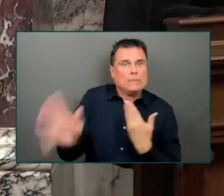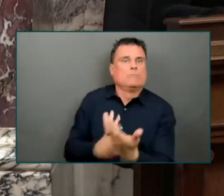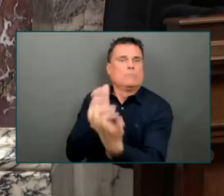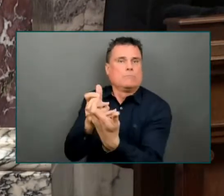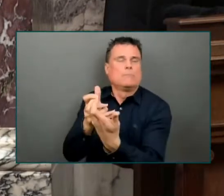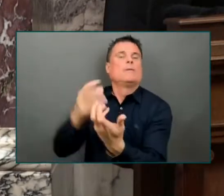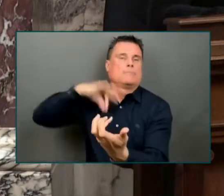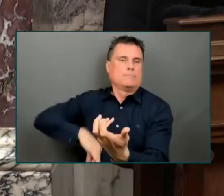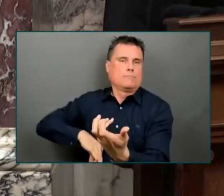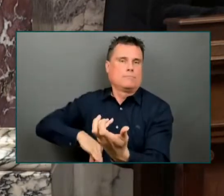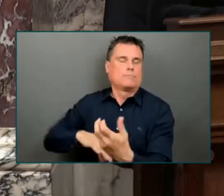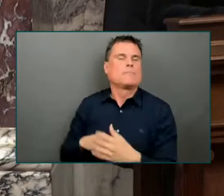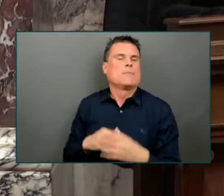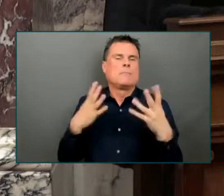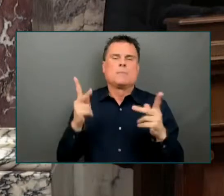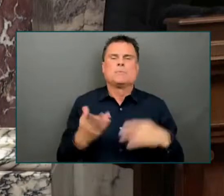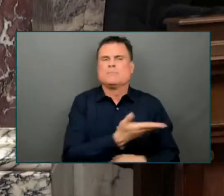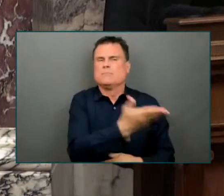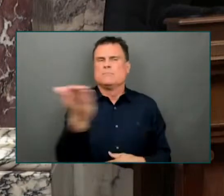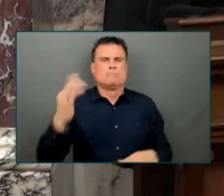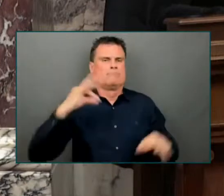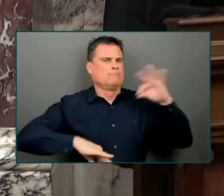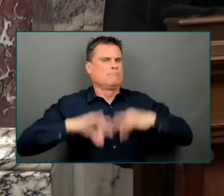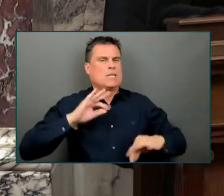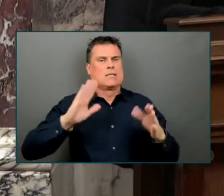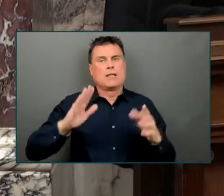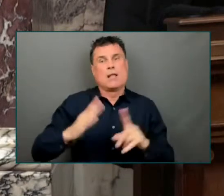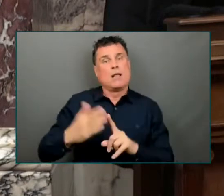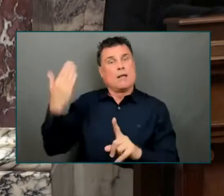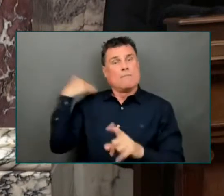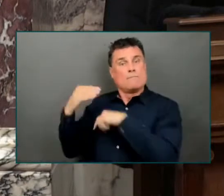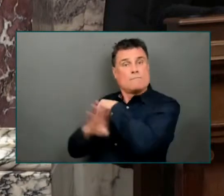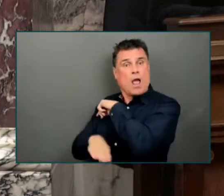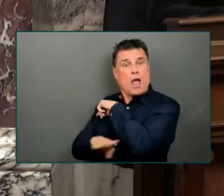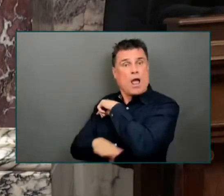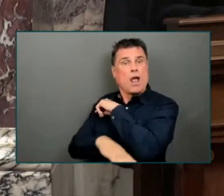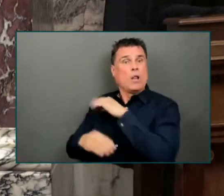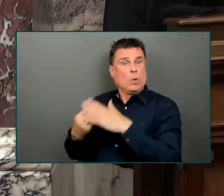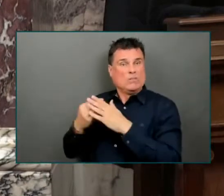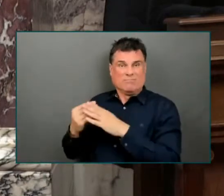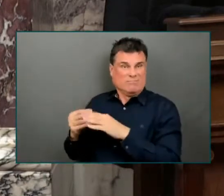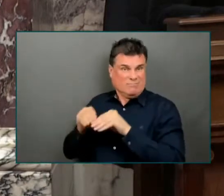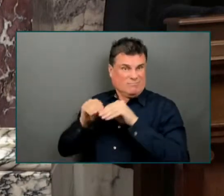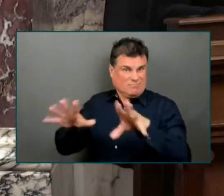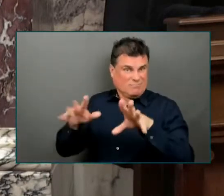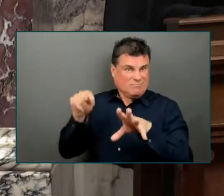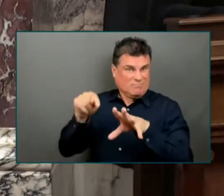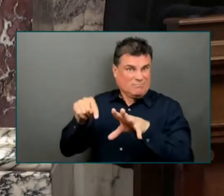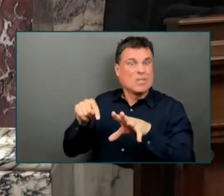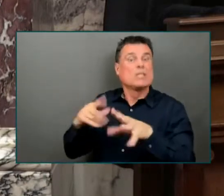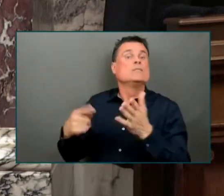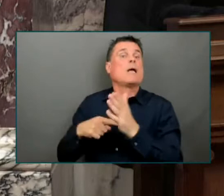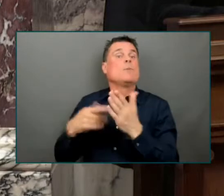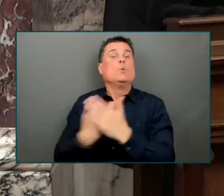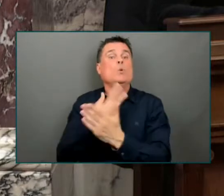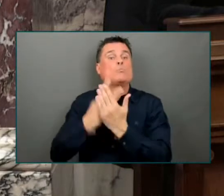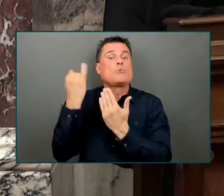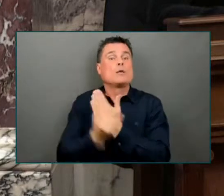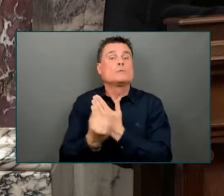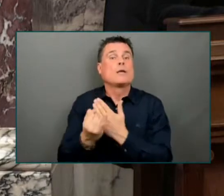in the fall. For example, a new project with the First Nations Technology Council will connect Indigenous participants with a career in